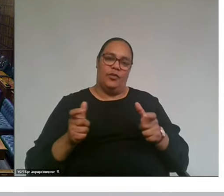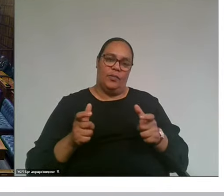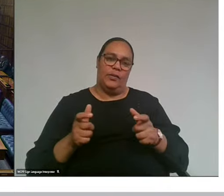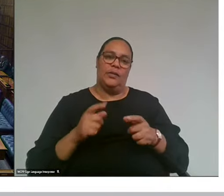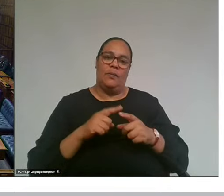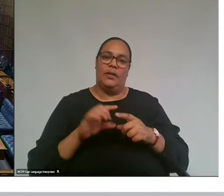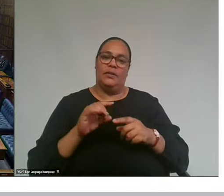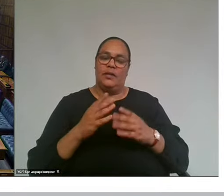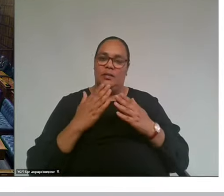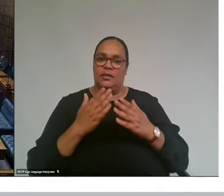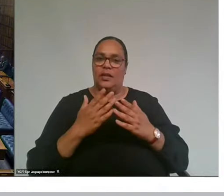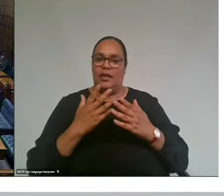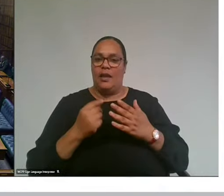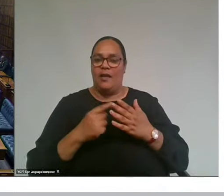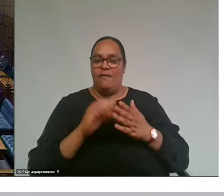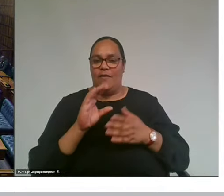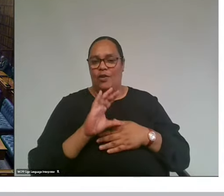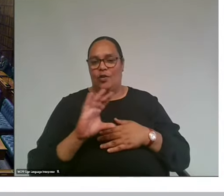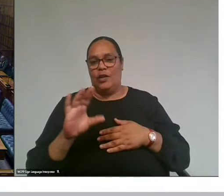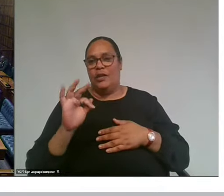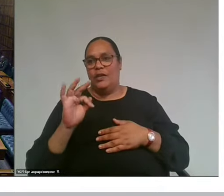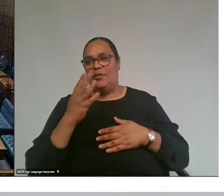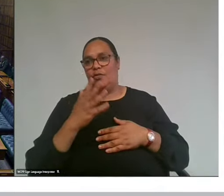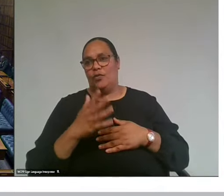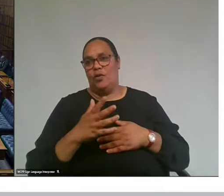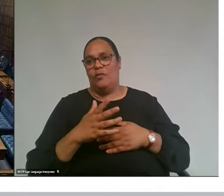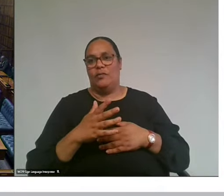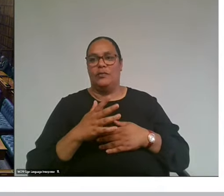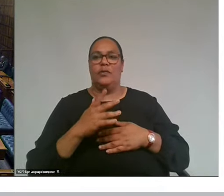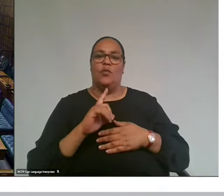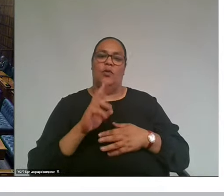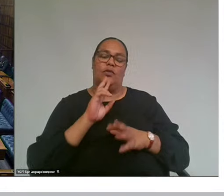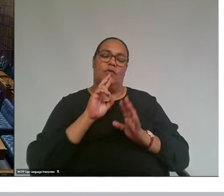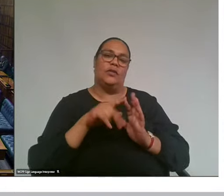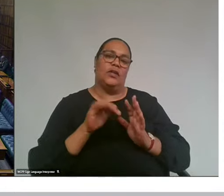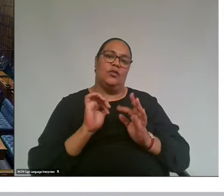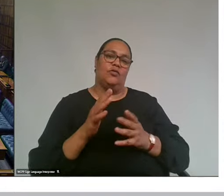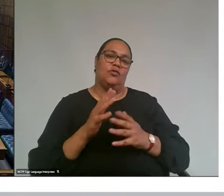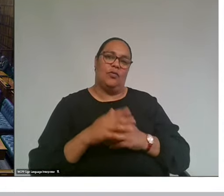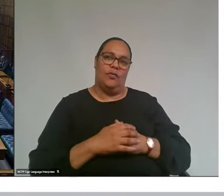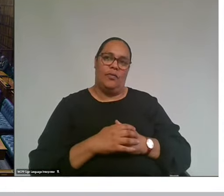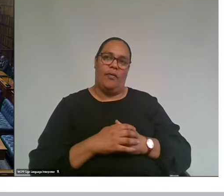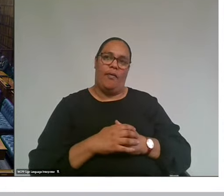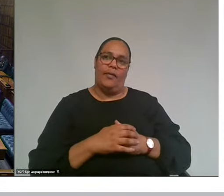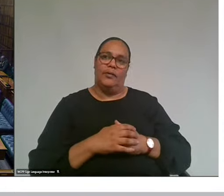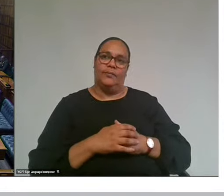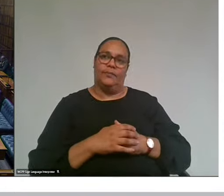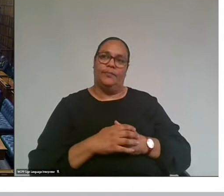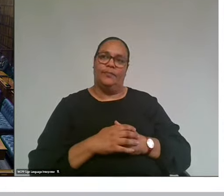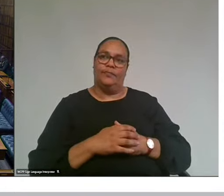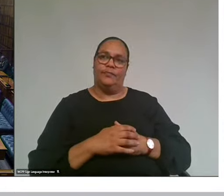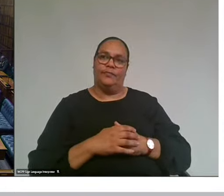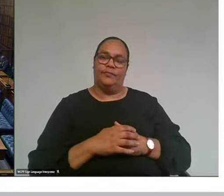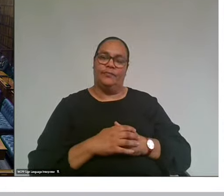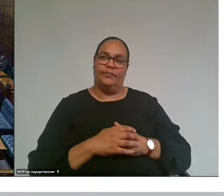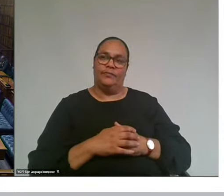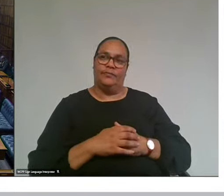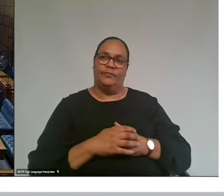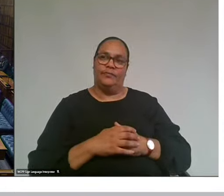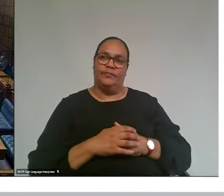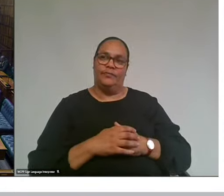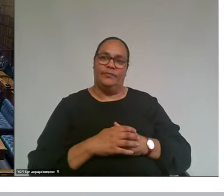it still a study that's been undertaken and if so what have been the results of that that that study then